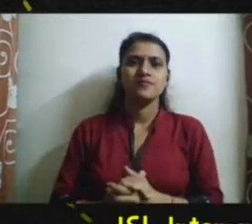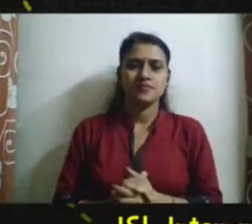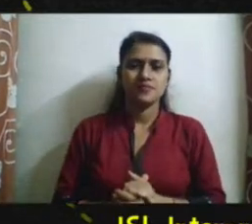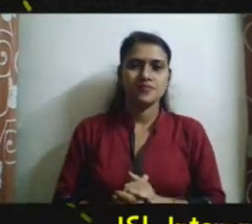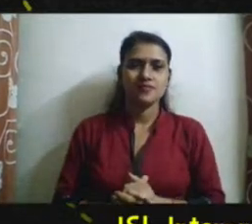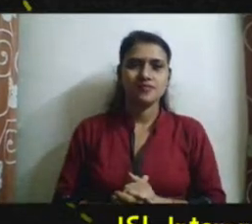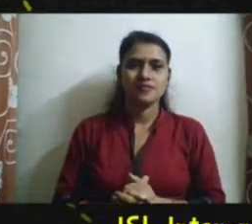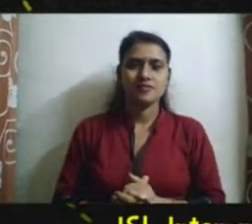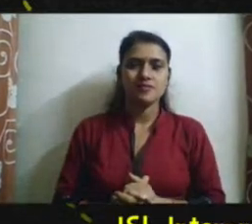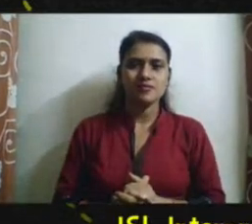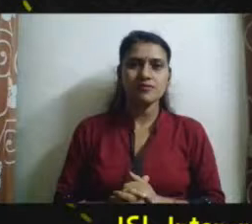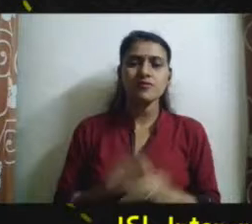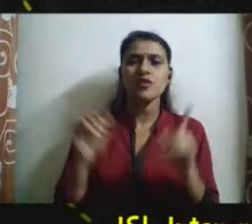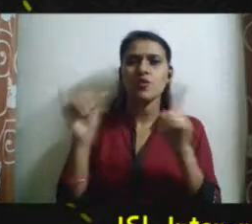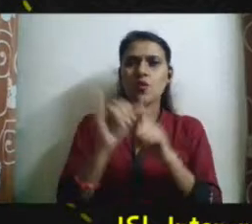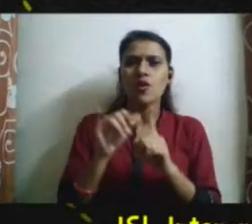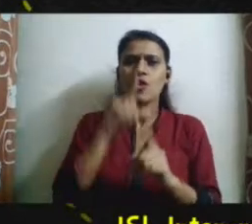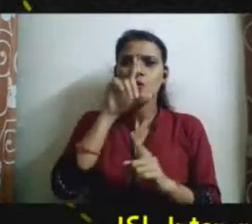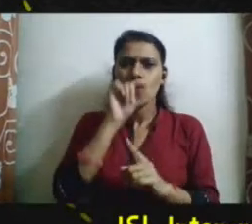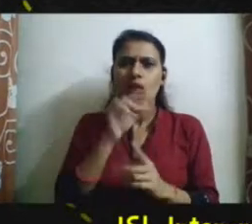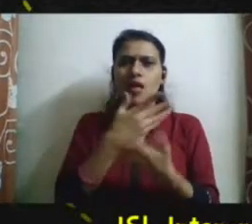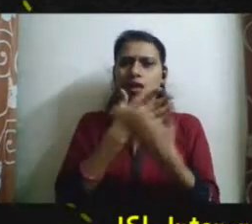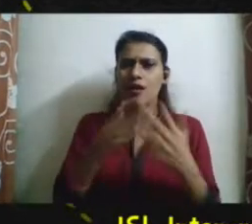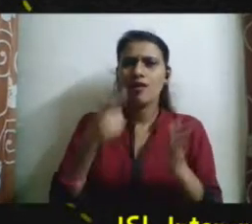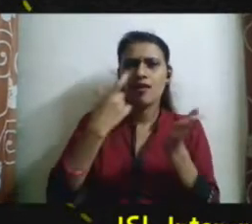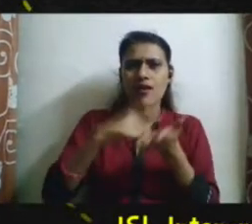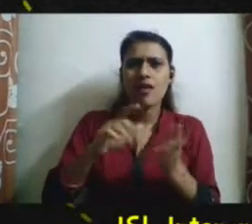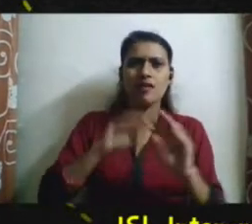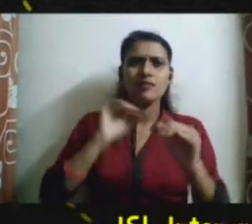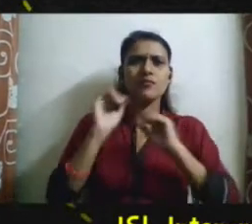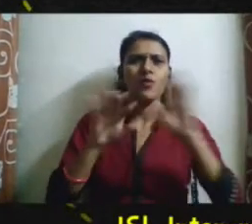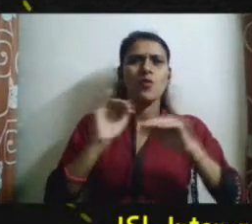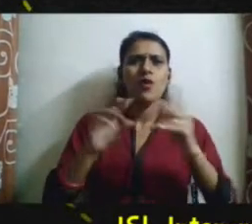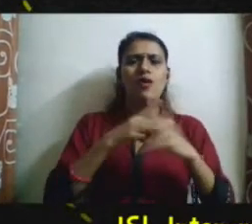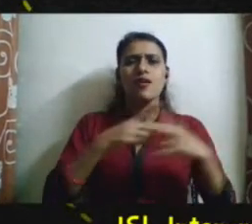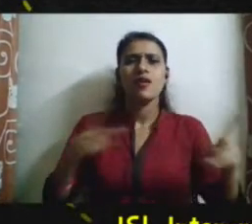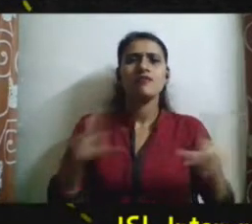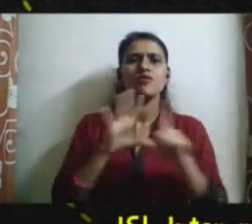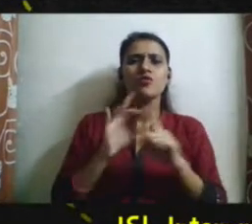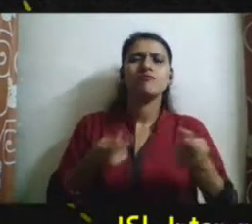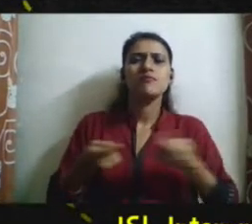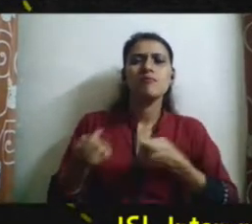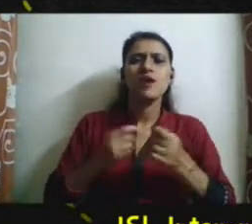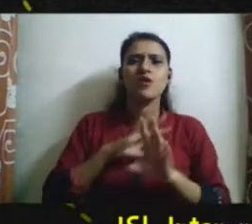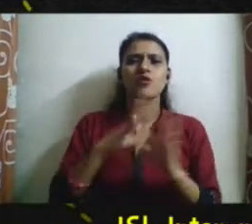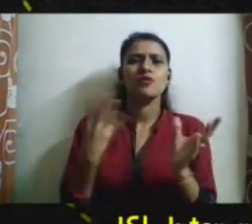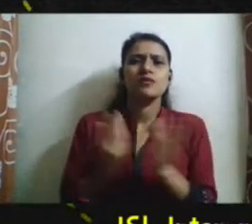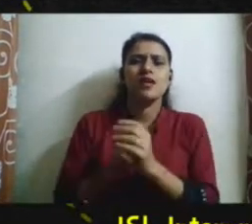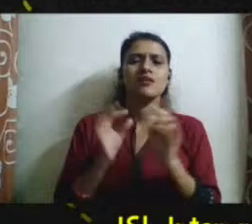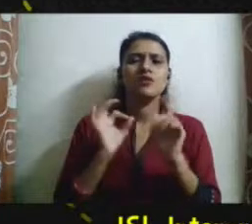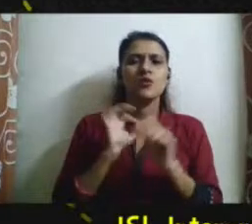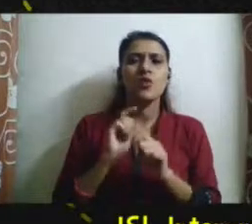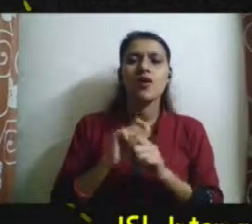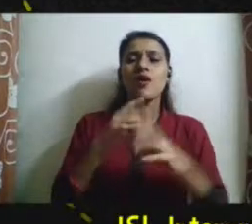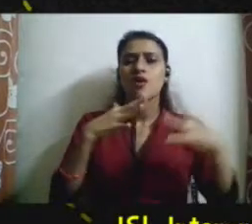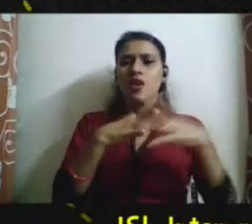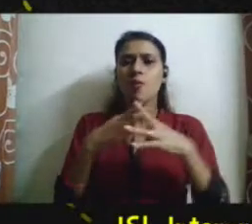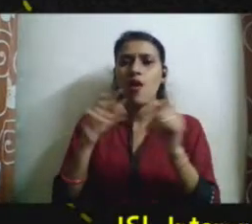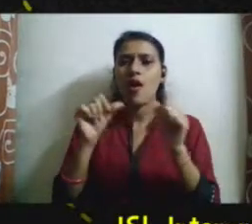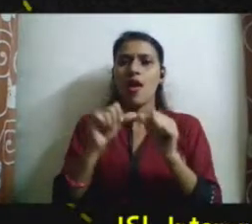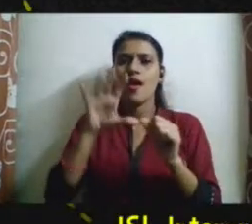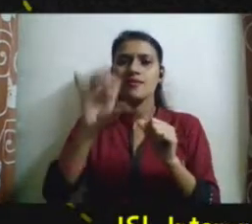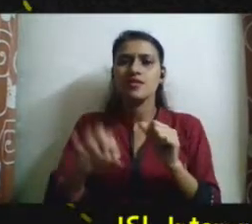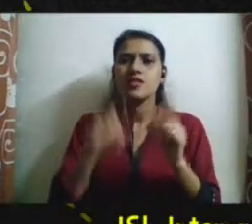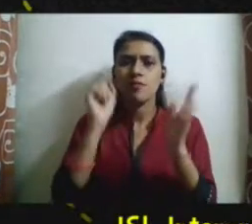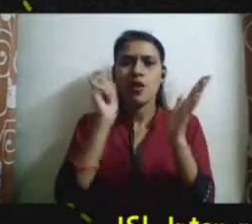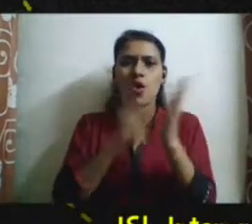for the social media work and the tweeting and everything that has been going on, for the streaming, for making sure the website is available to everybody, everybody's able to